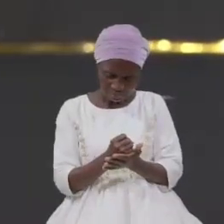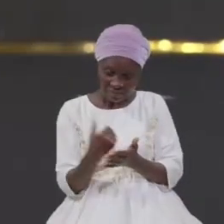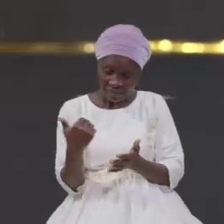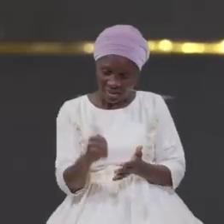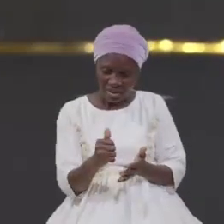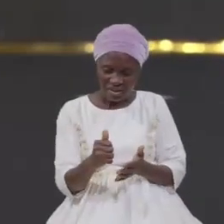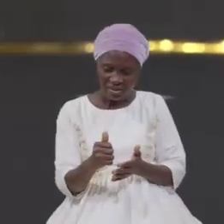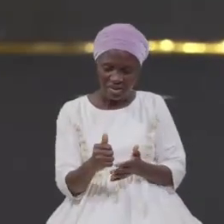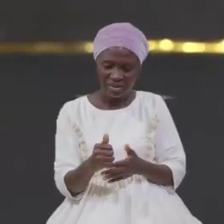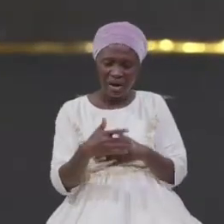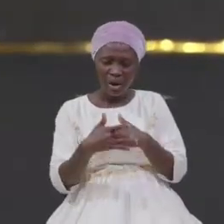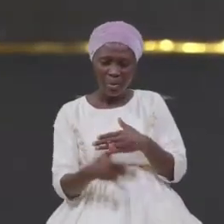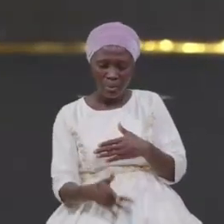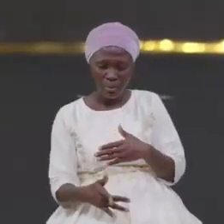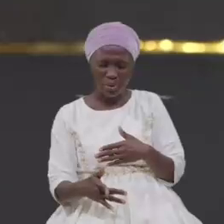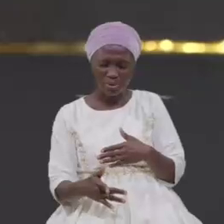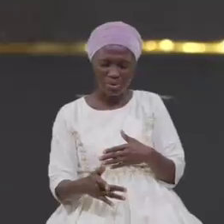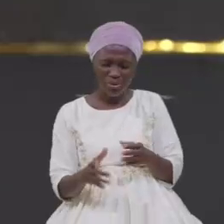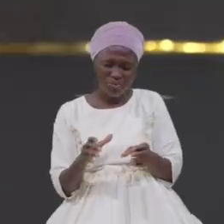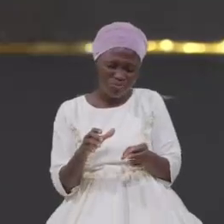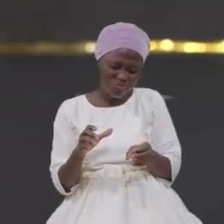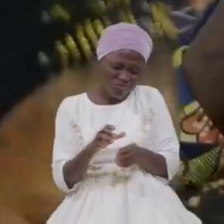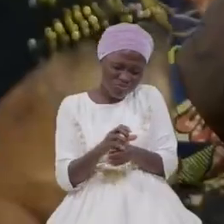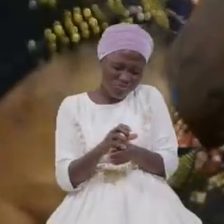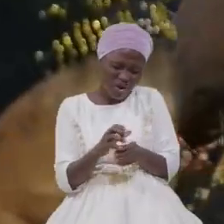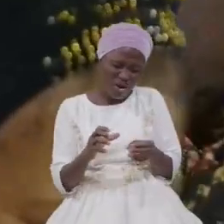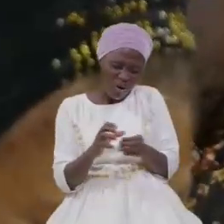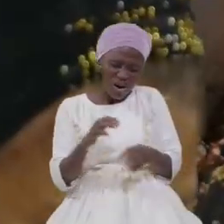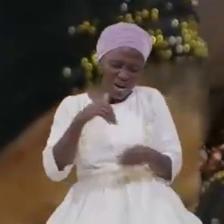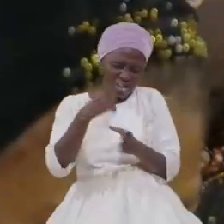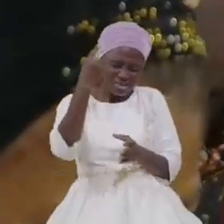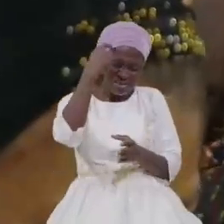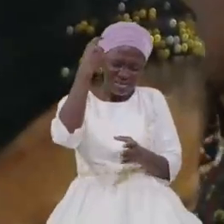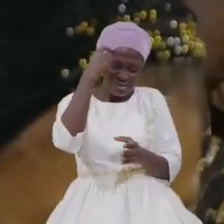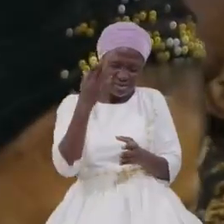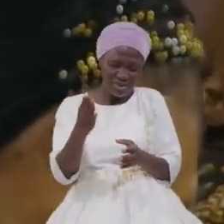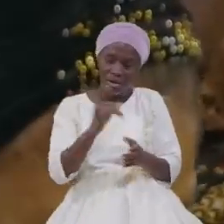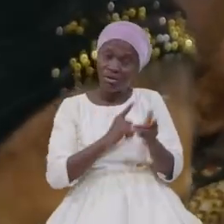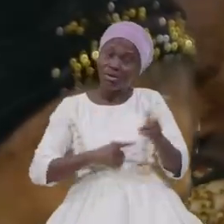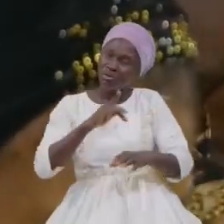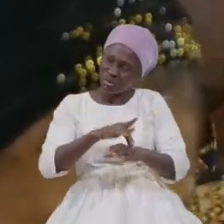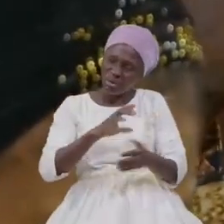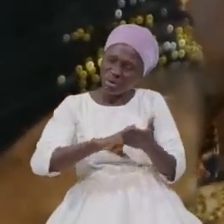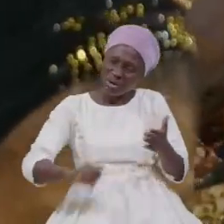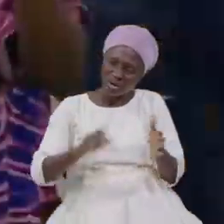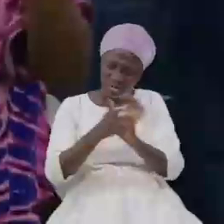in the brain there, Lord touch them, take it away. And here, touch them, take it